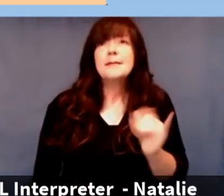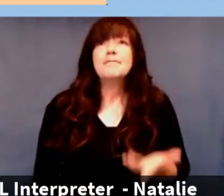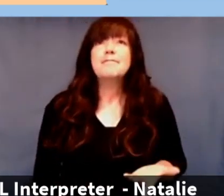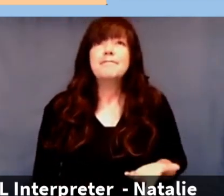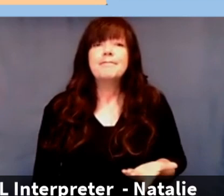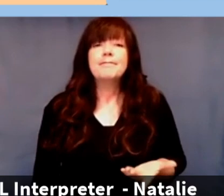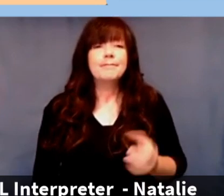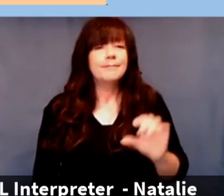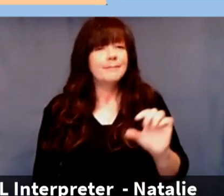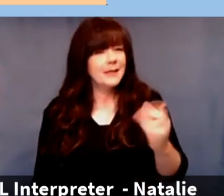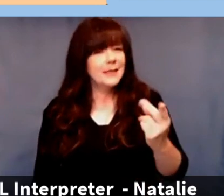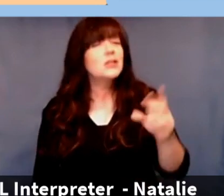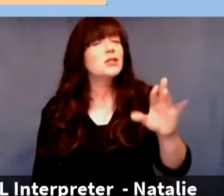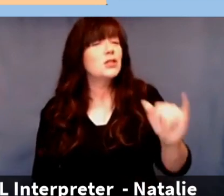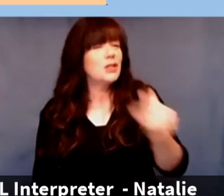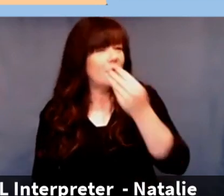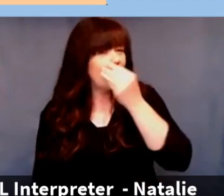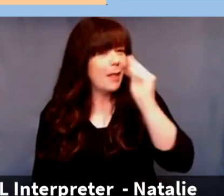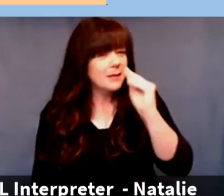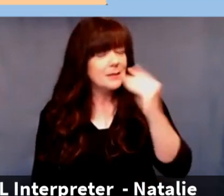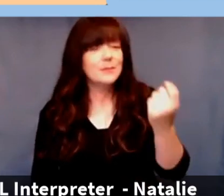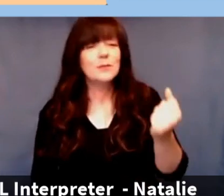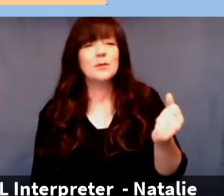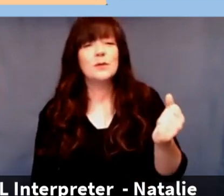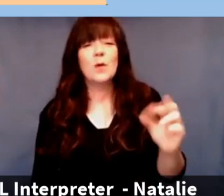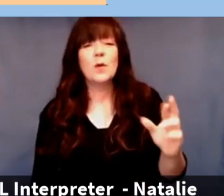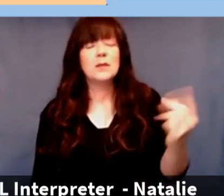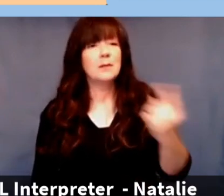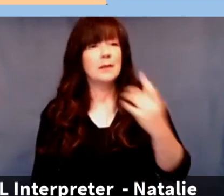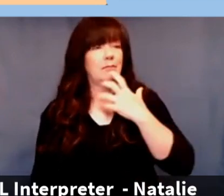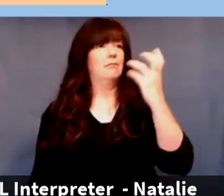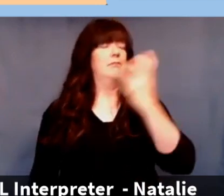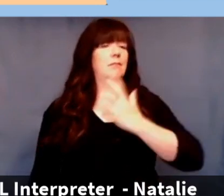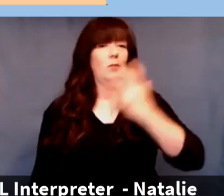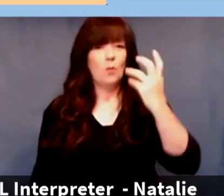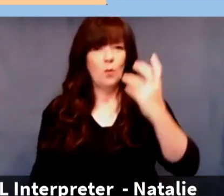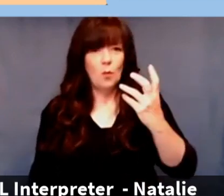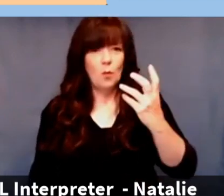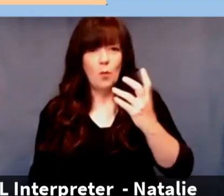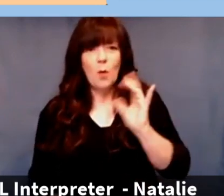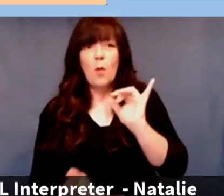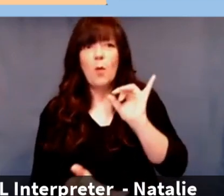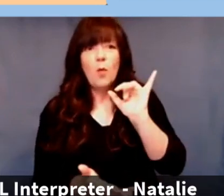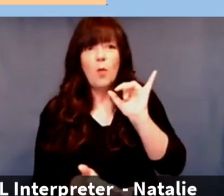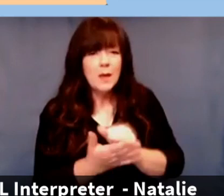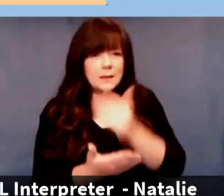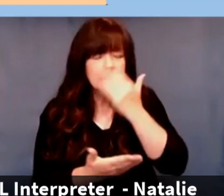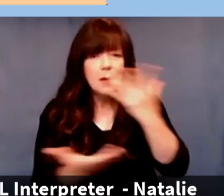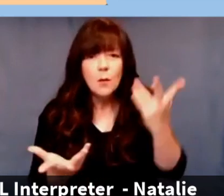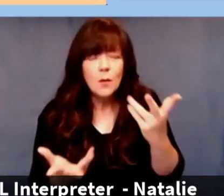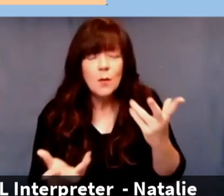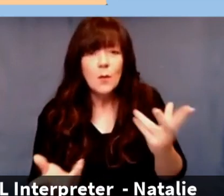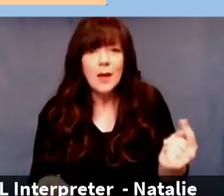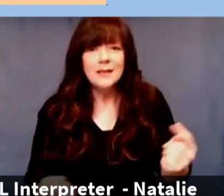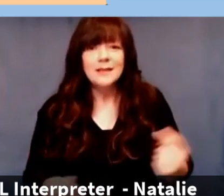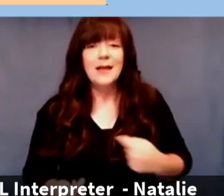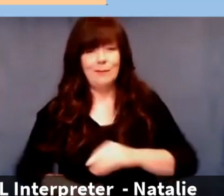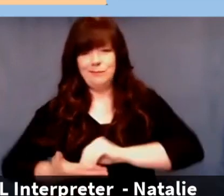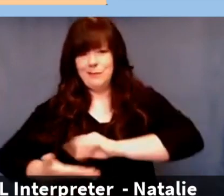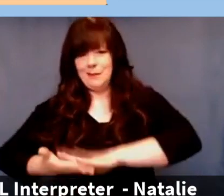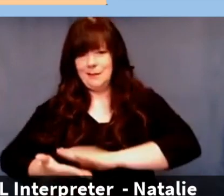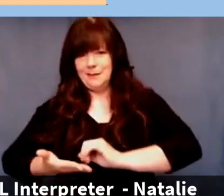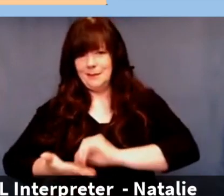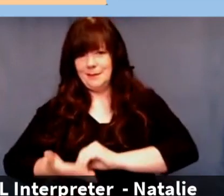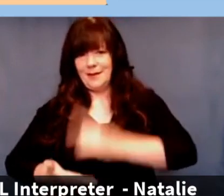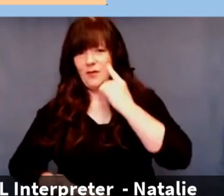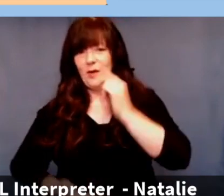like cherry blossoms, or like something that's just like, wow, like what is that smell? I'm gonna be writing this down for later